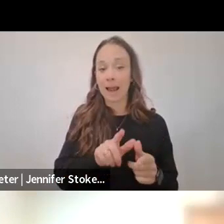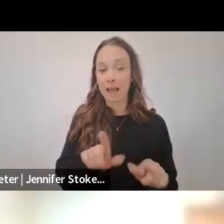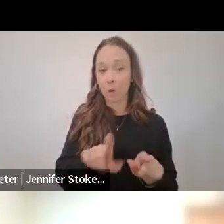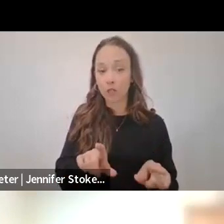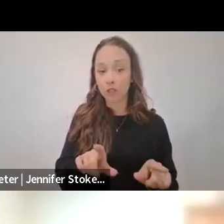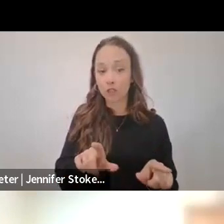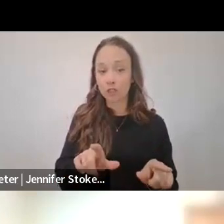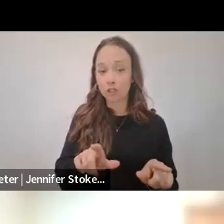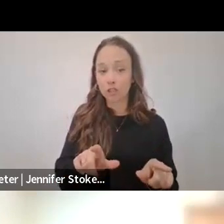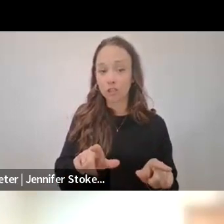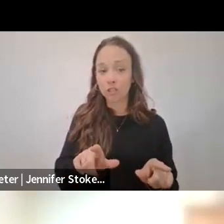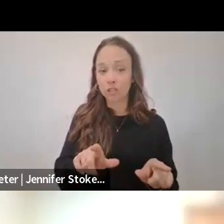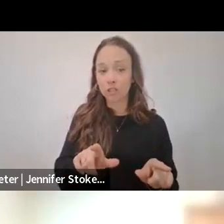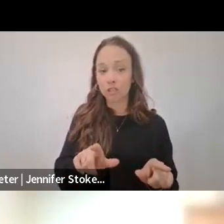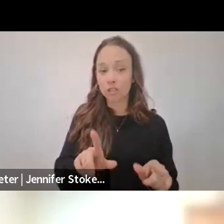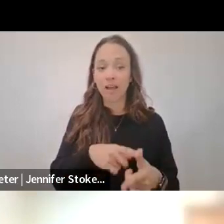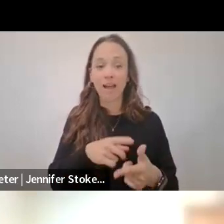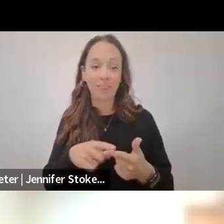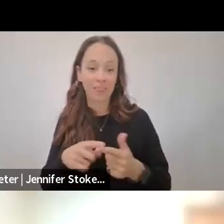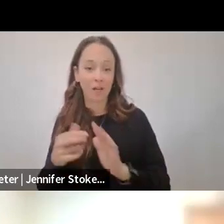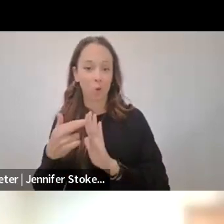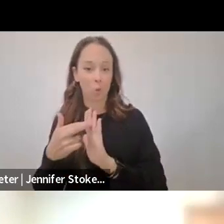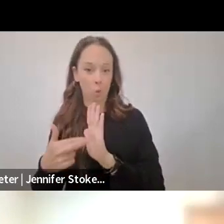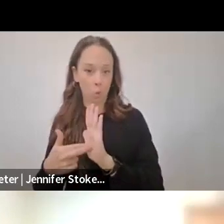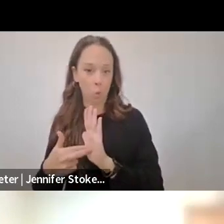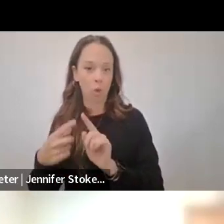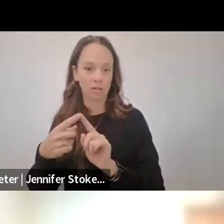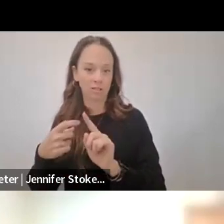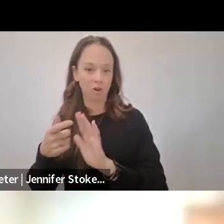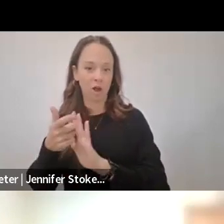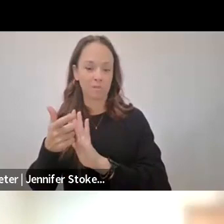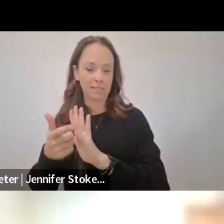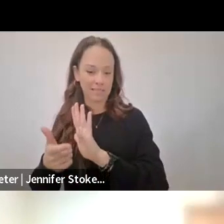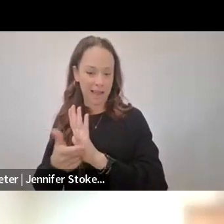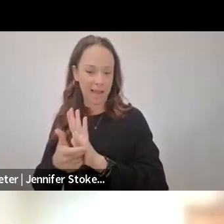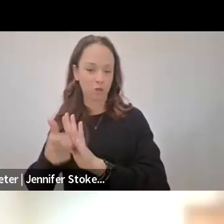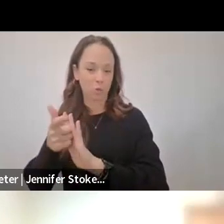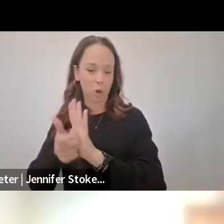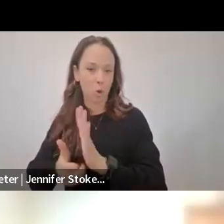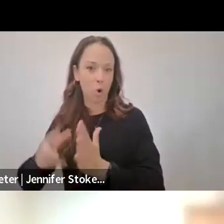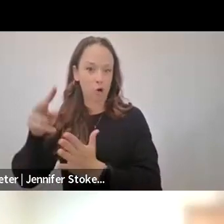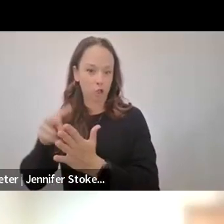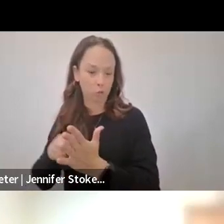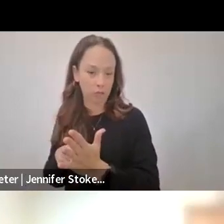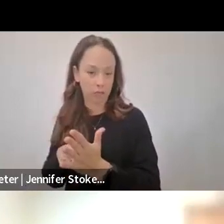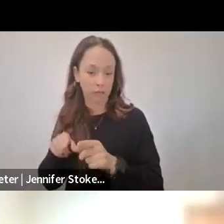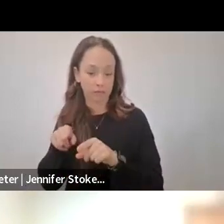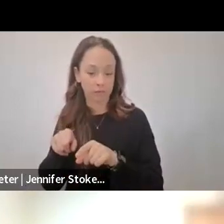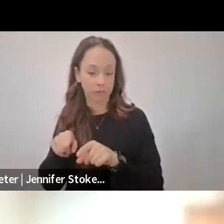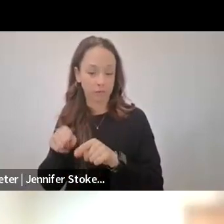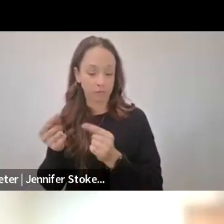rules that come out from in statute that have all of the lawyers reviewing it, which is